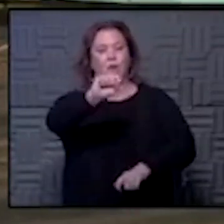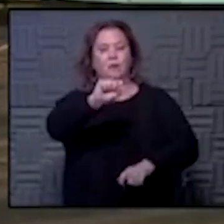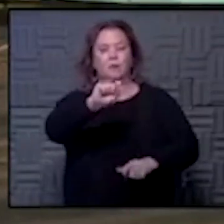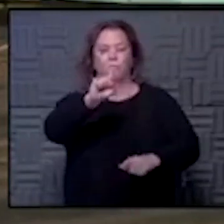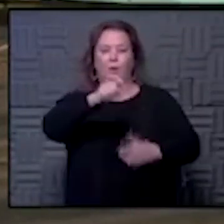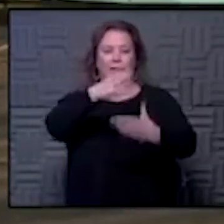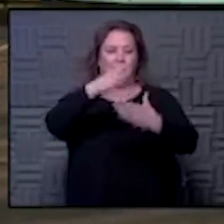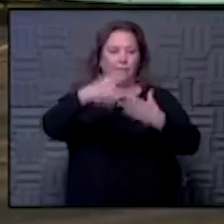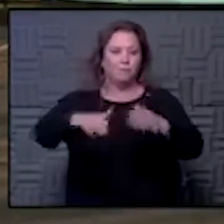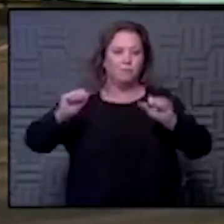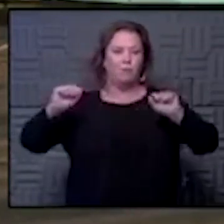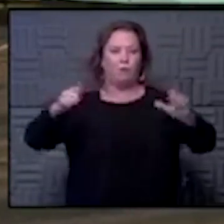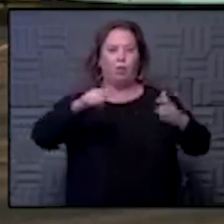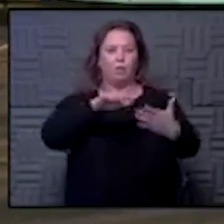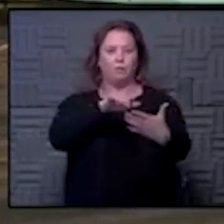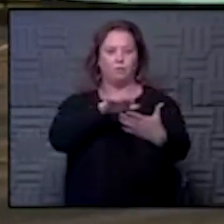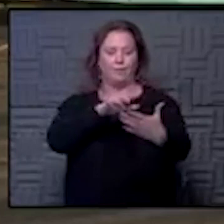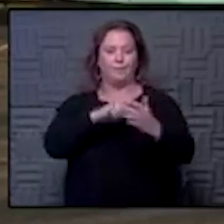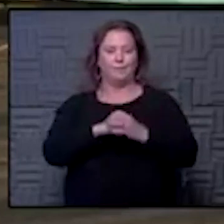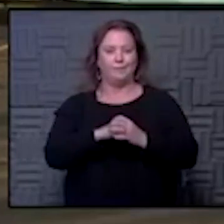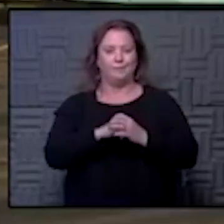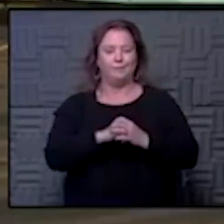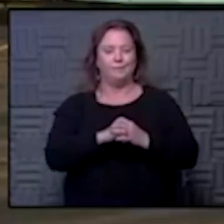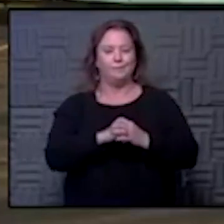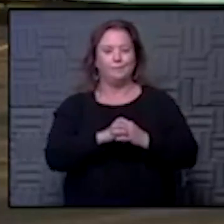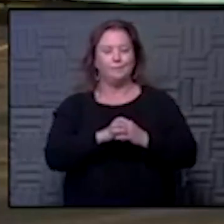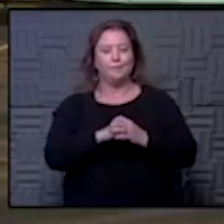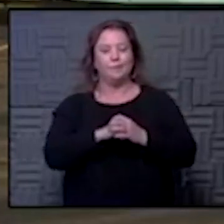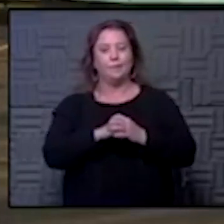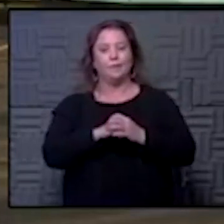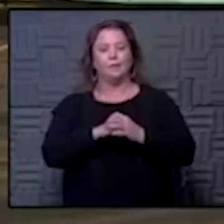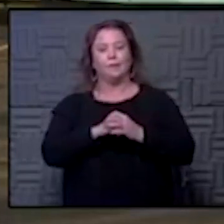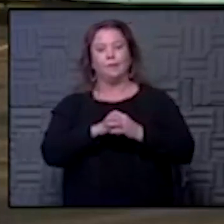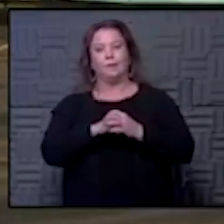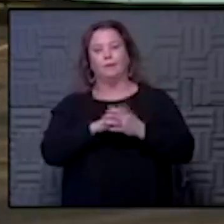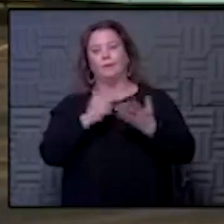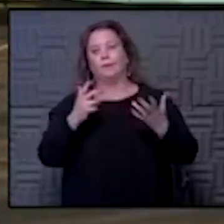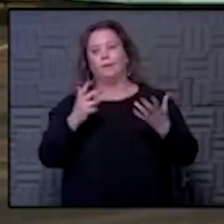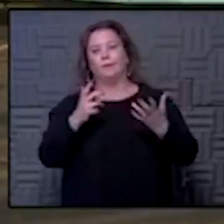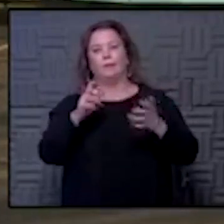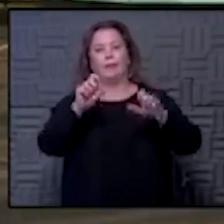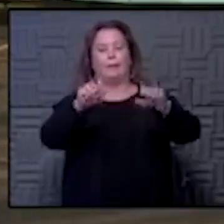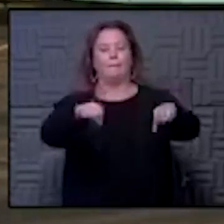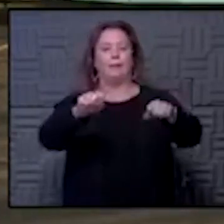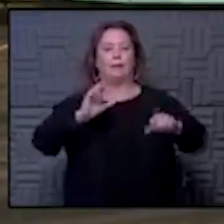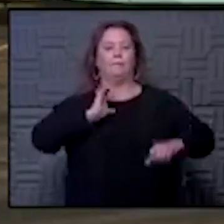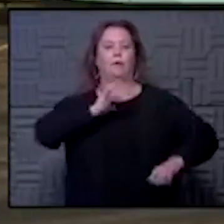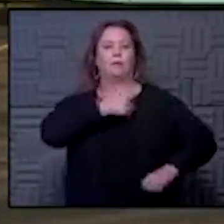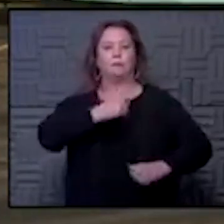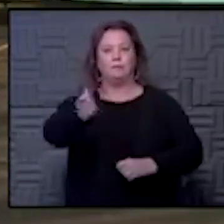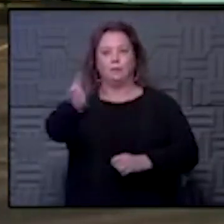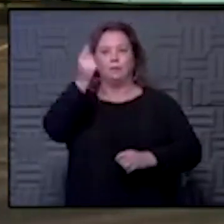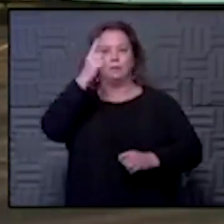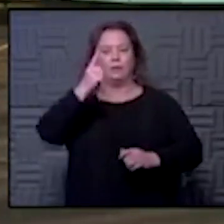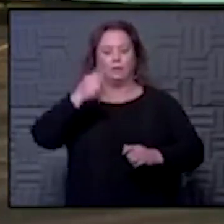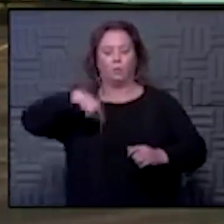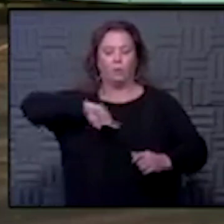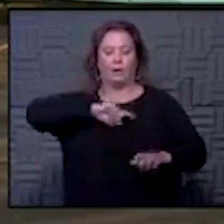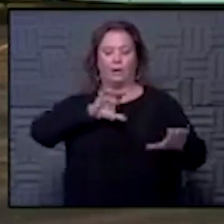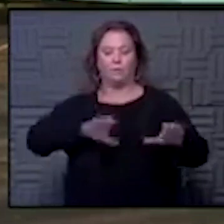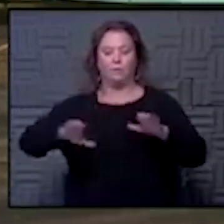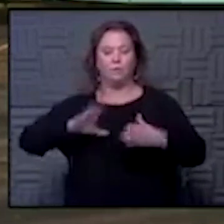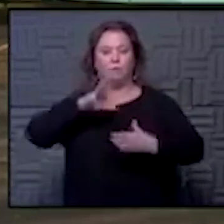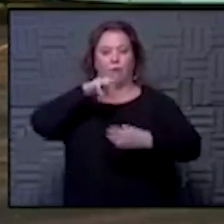trials that we're doing. So the altruism, the ability of us to understand that we need to do our part